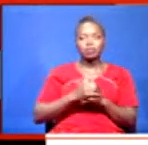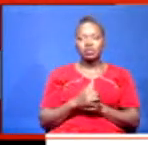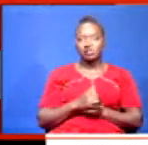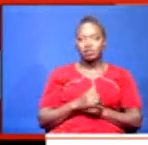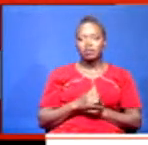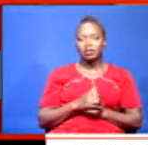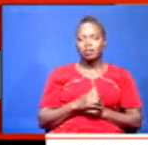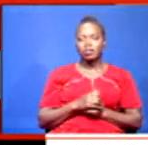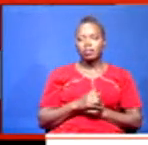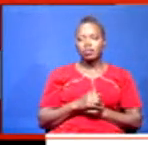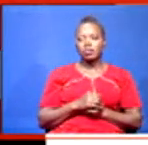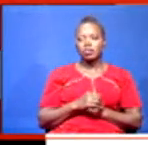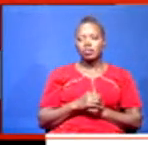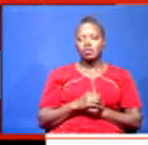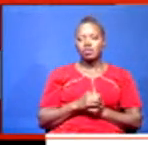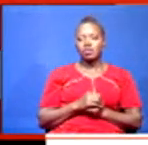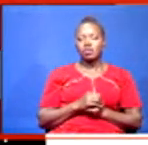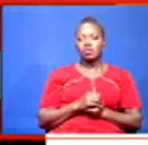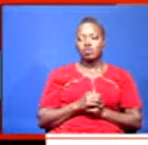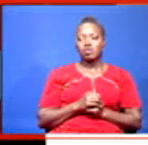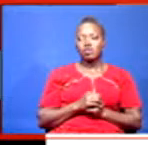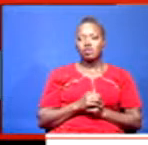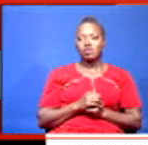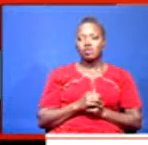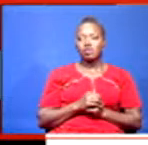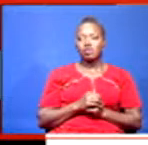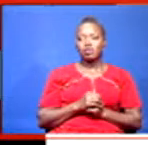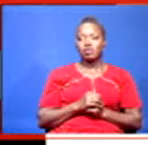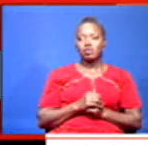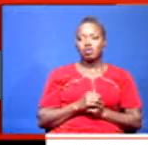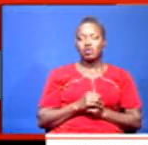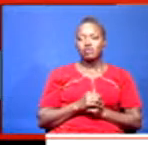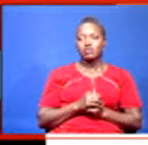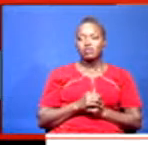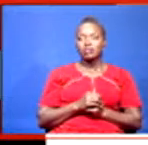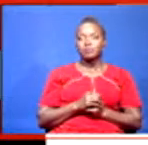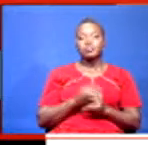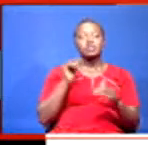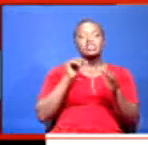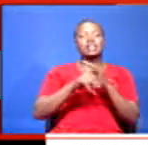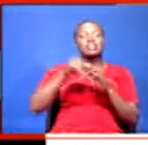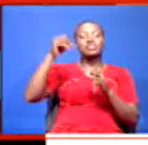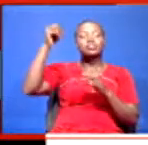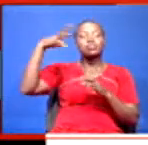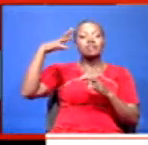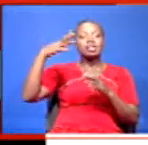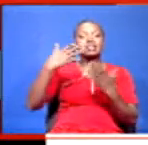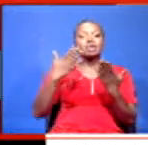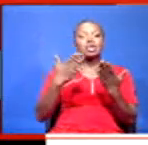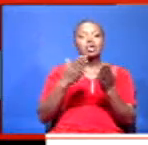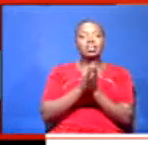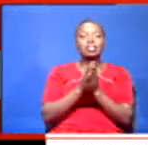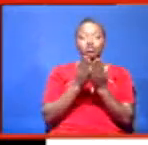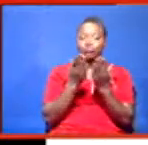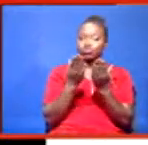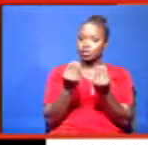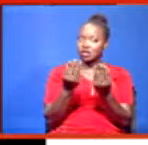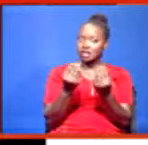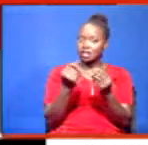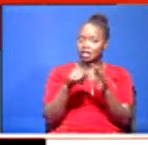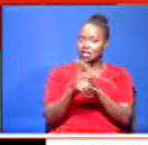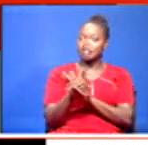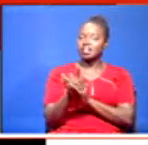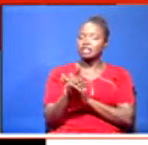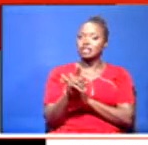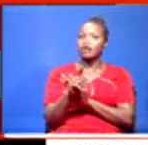Good preamble. Take it away. Absolutely. Thank you. Well, access to solar lighting product is set to ease following the entry of